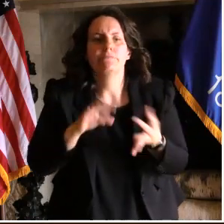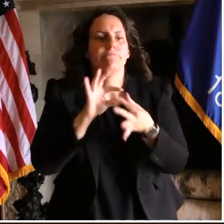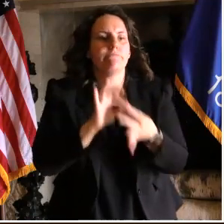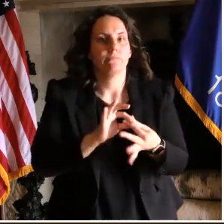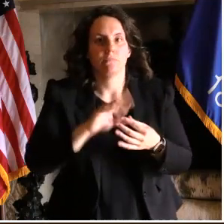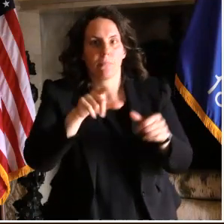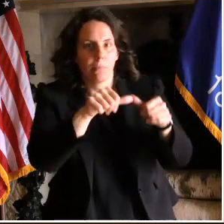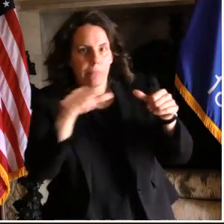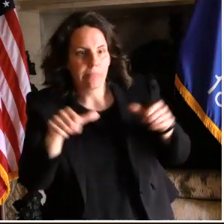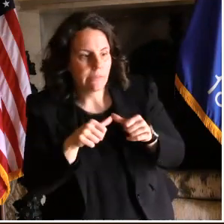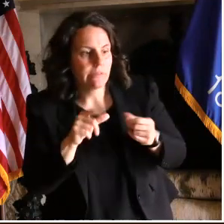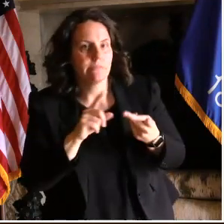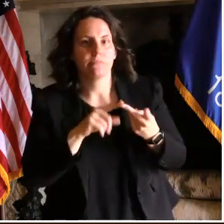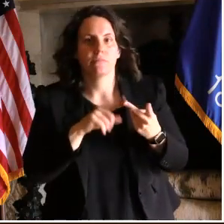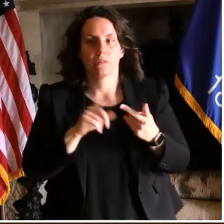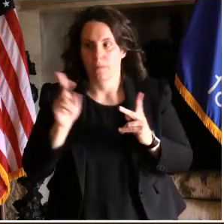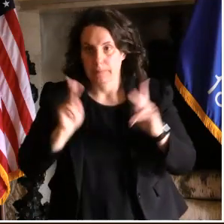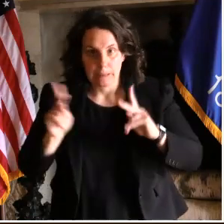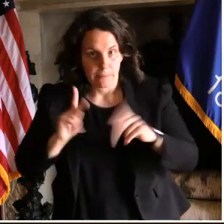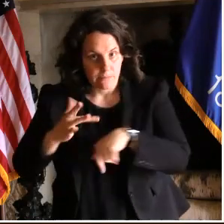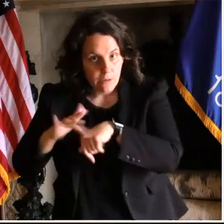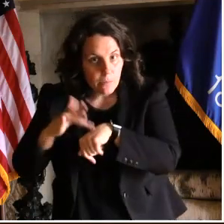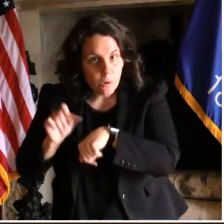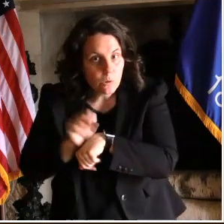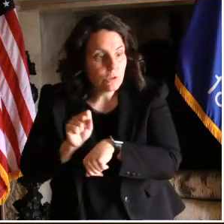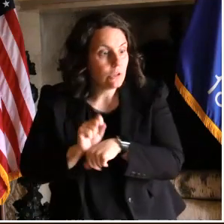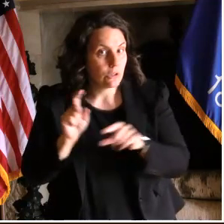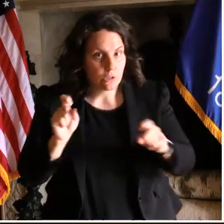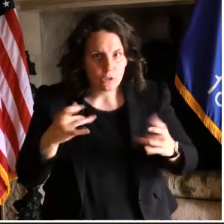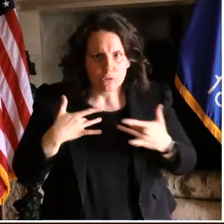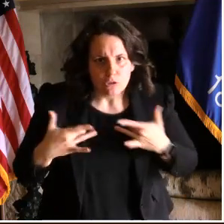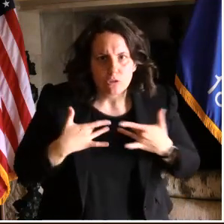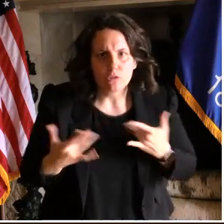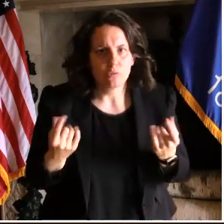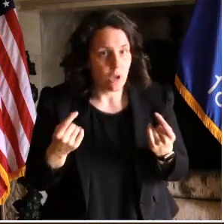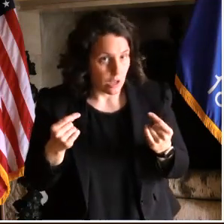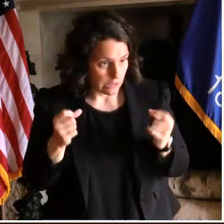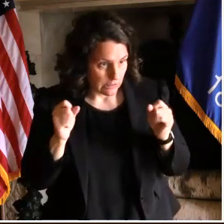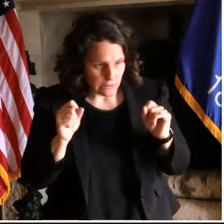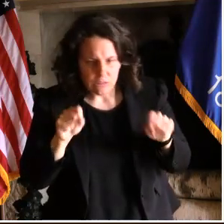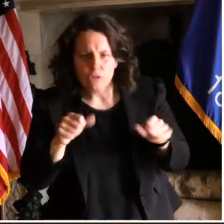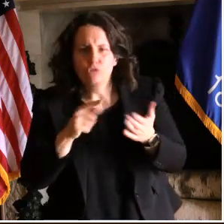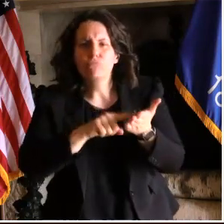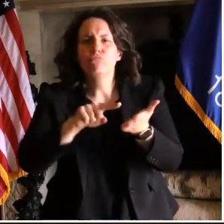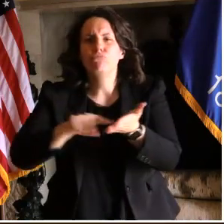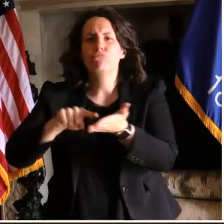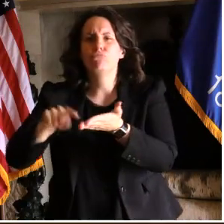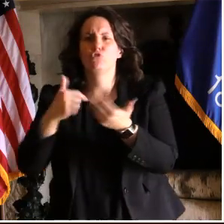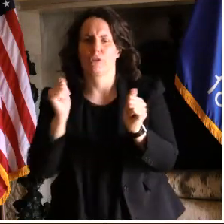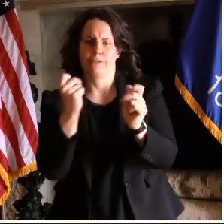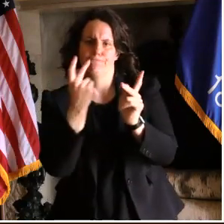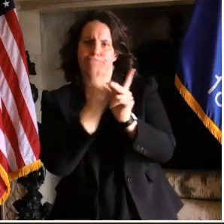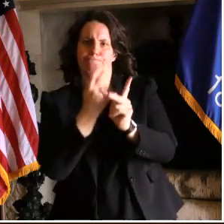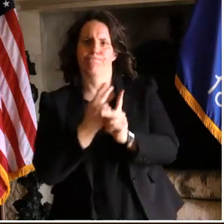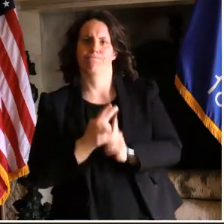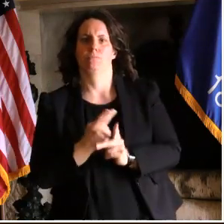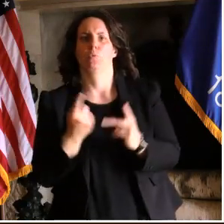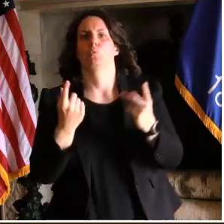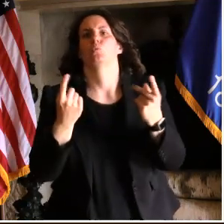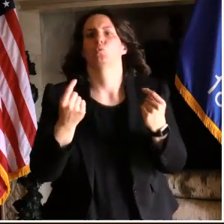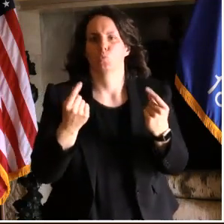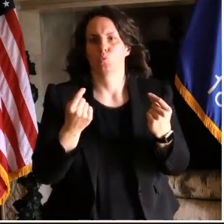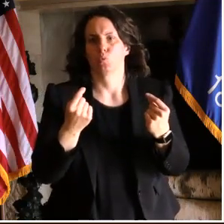of people and all that. And so we're constantly evaluating that. We're going to be working with them and the Wisconsin